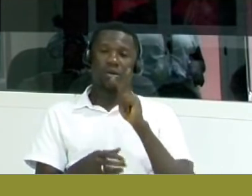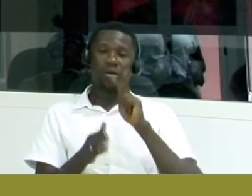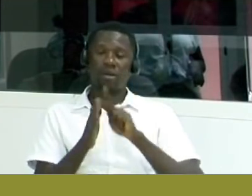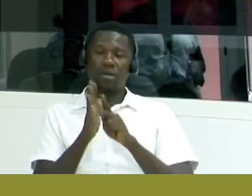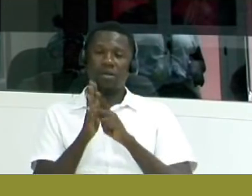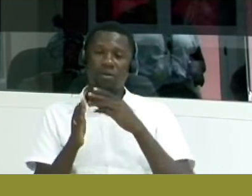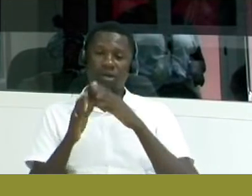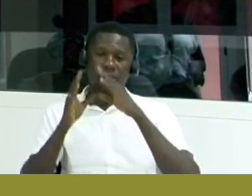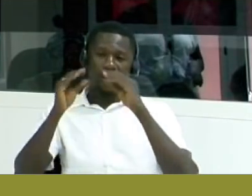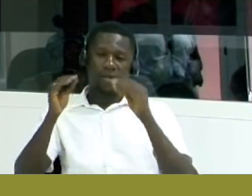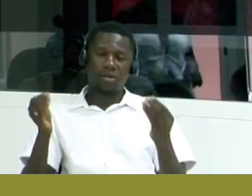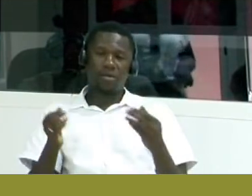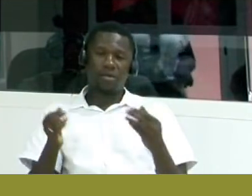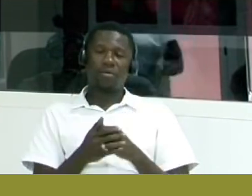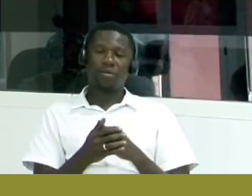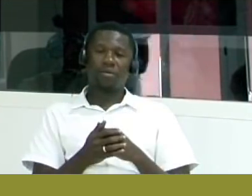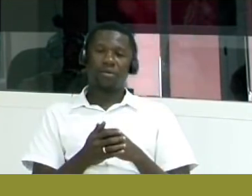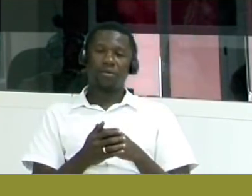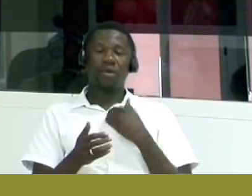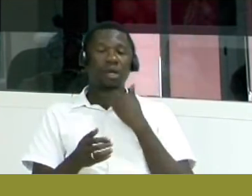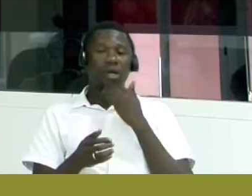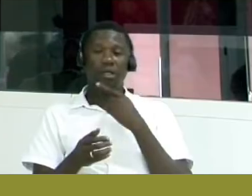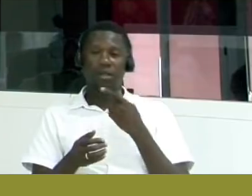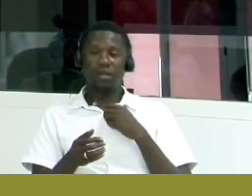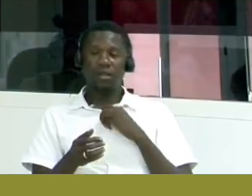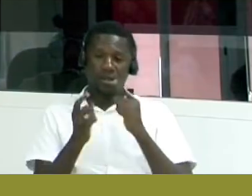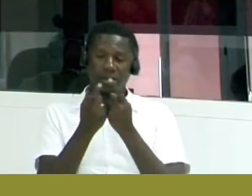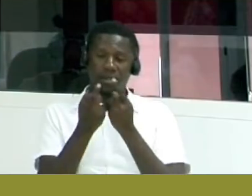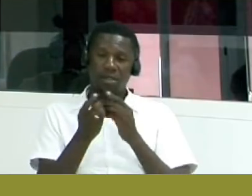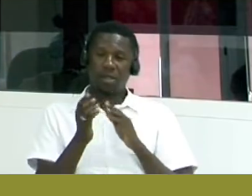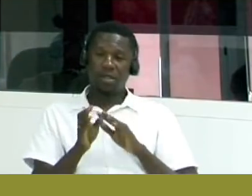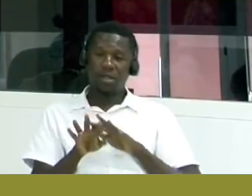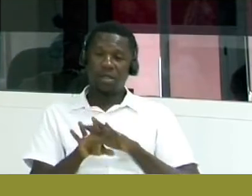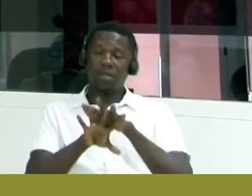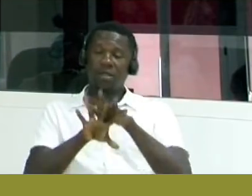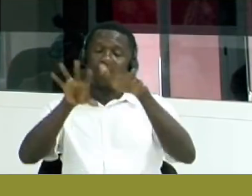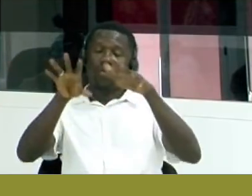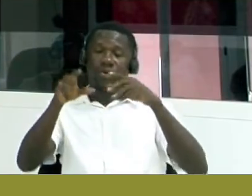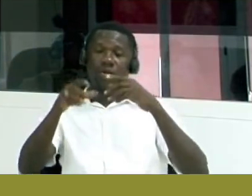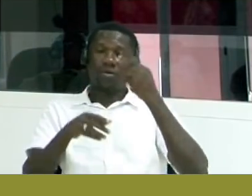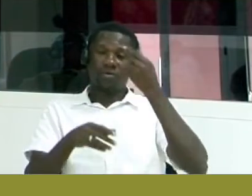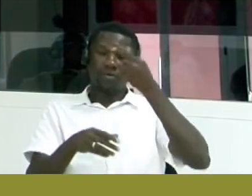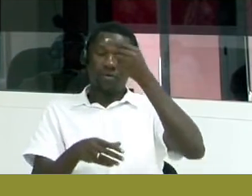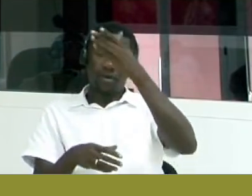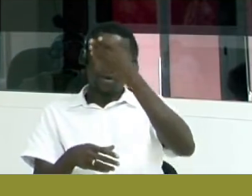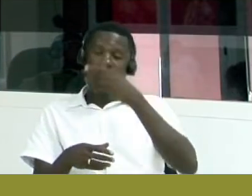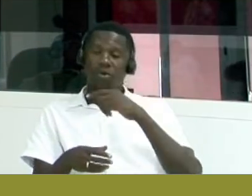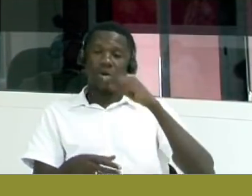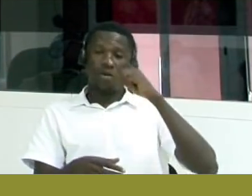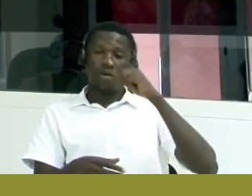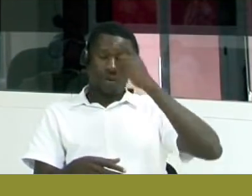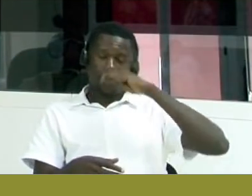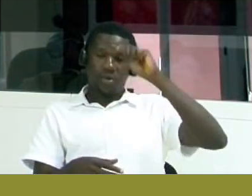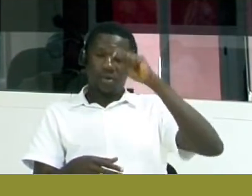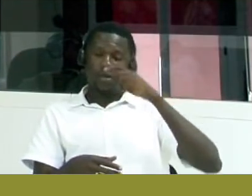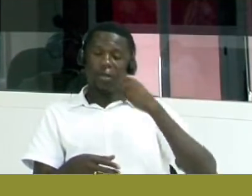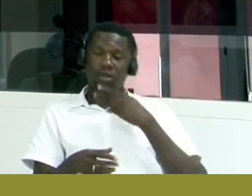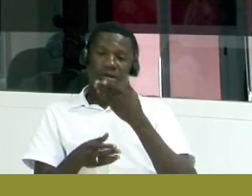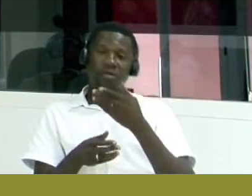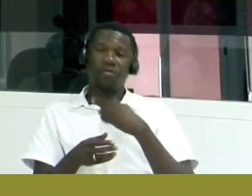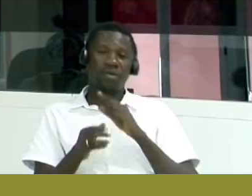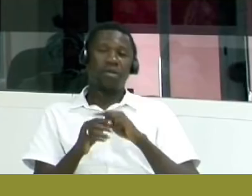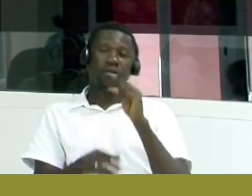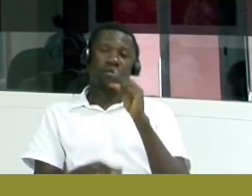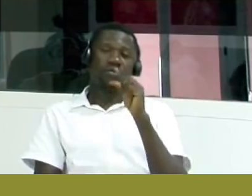and we inquired, said the thing had extended to the provinces, but police operations in the provinces were virtually very minimal, if any